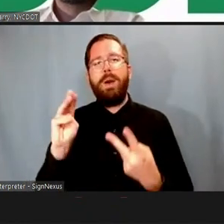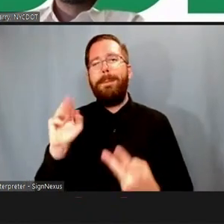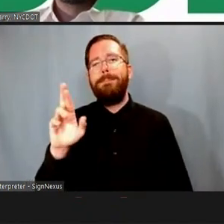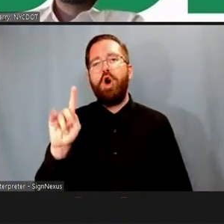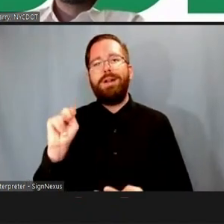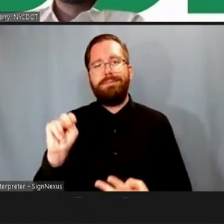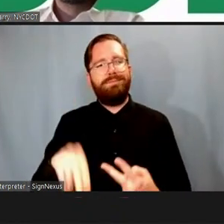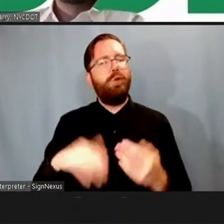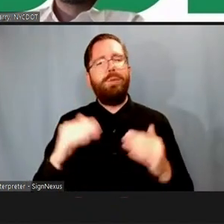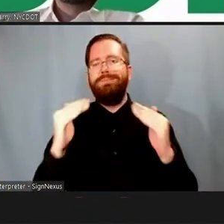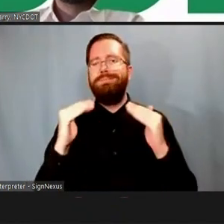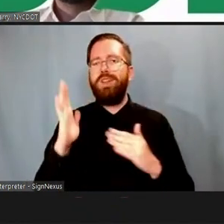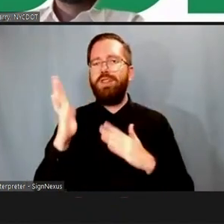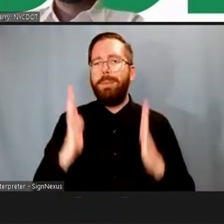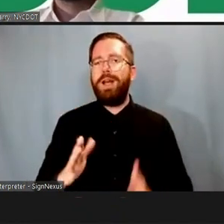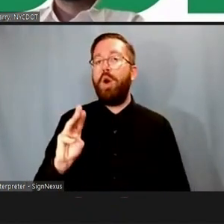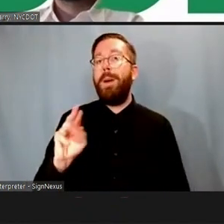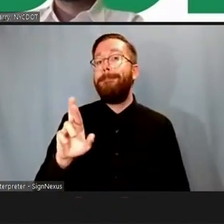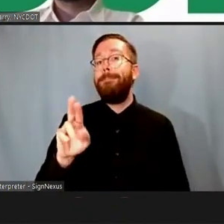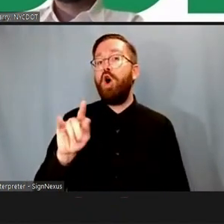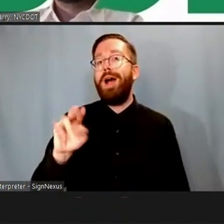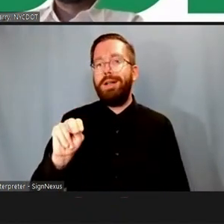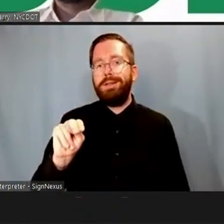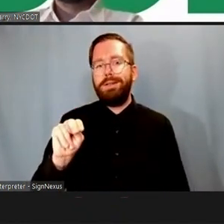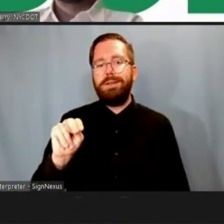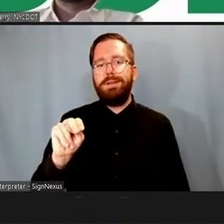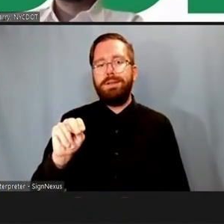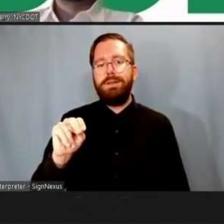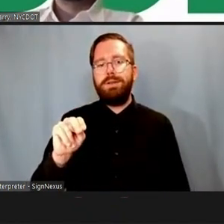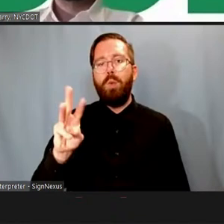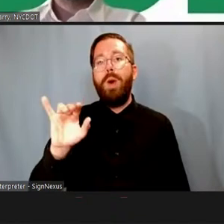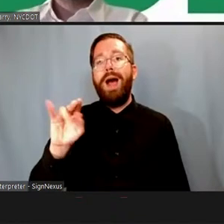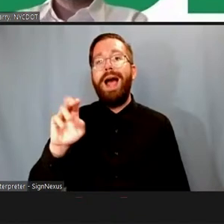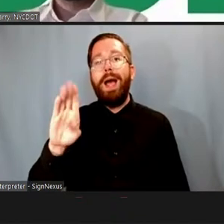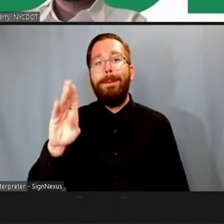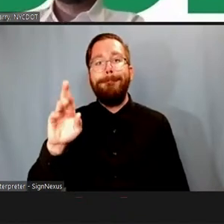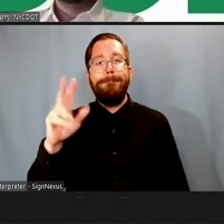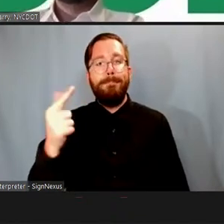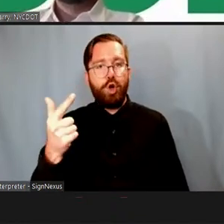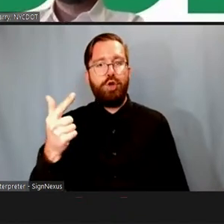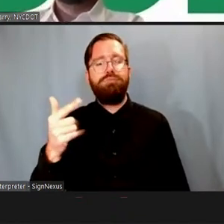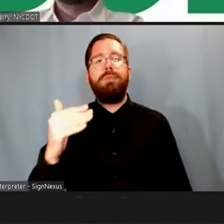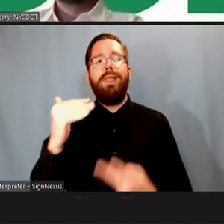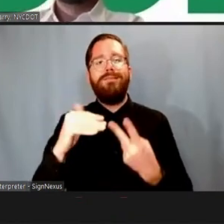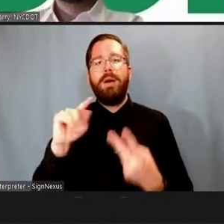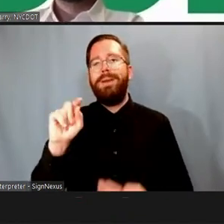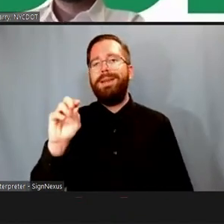our next speaker is martin weinberg followed by tom lajudis